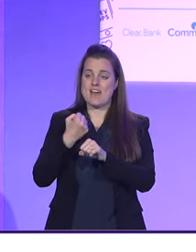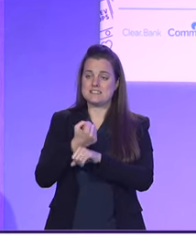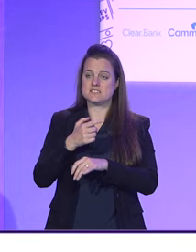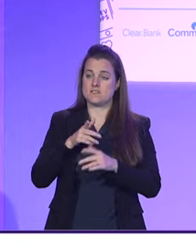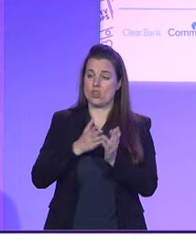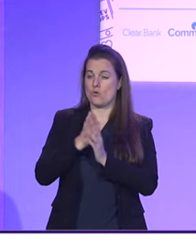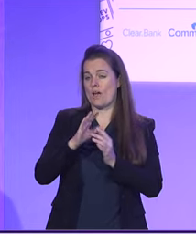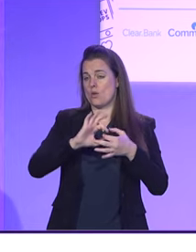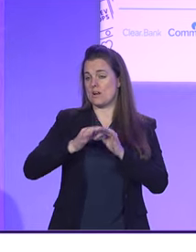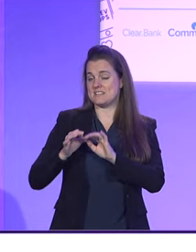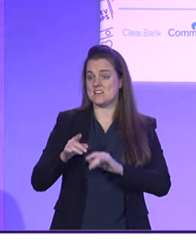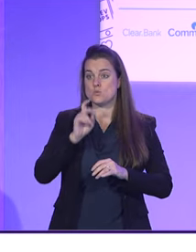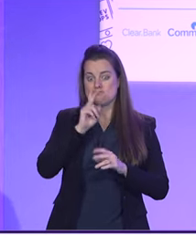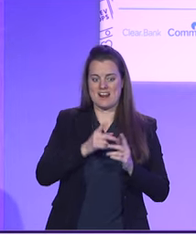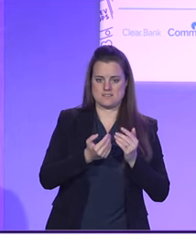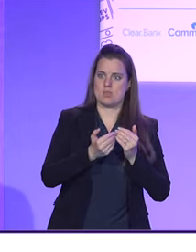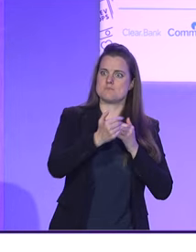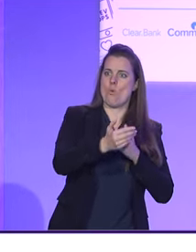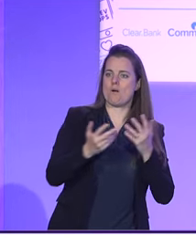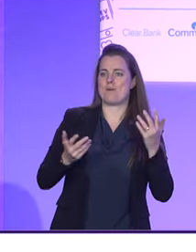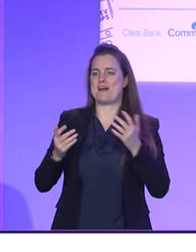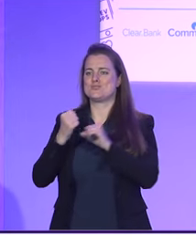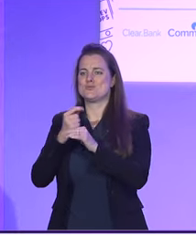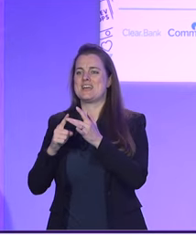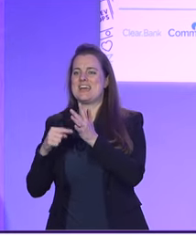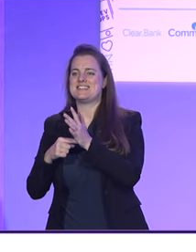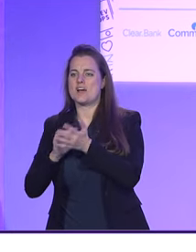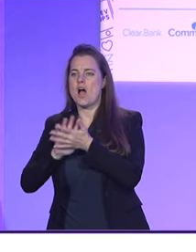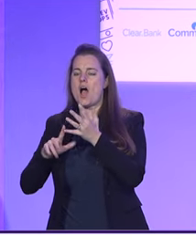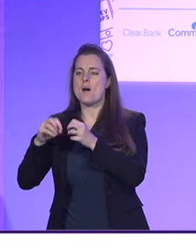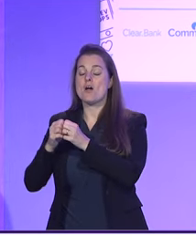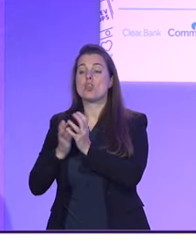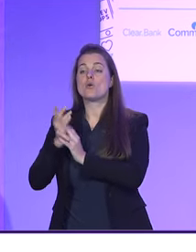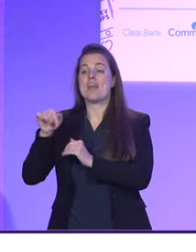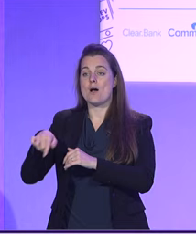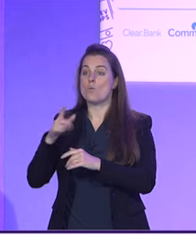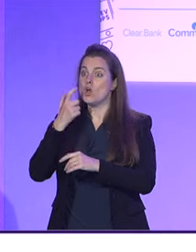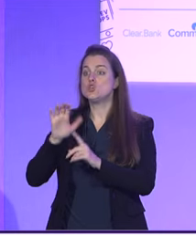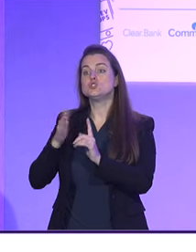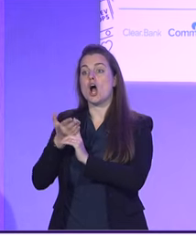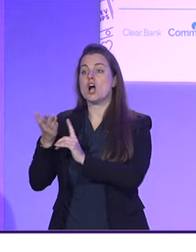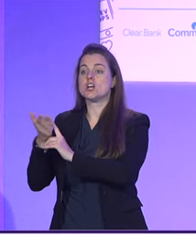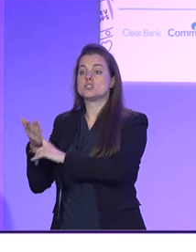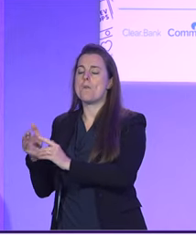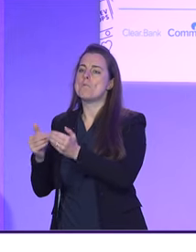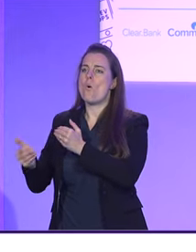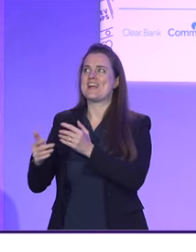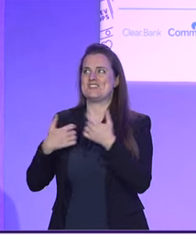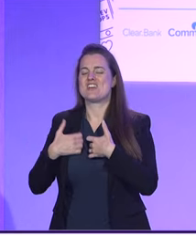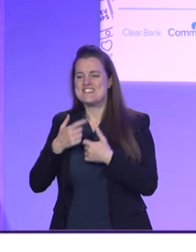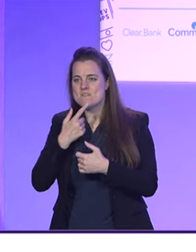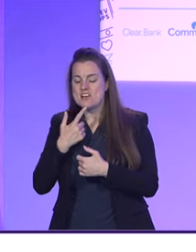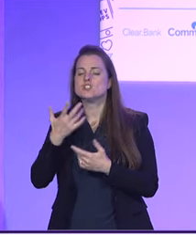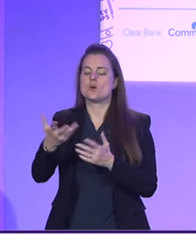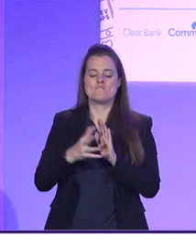better data in Renovate than GitHub. And through this, we're able to start targeting some more interesting information. So